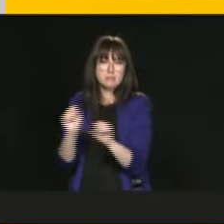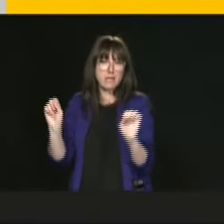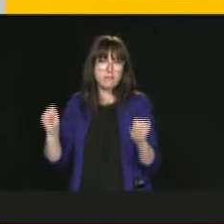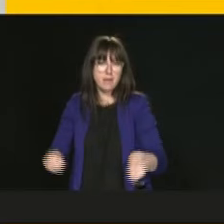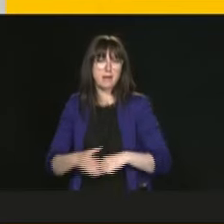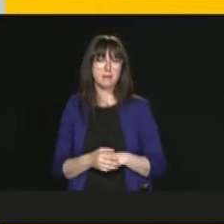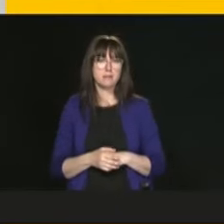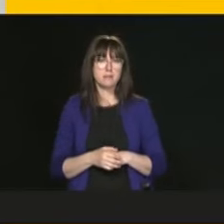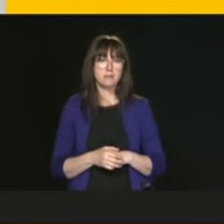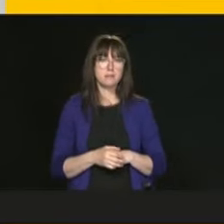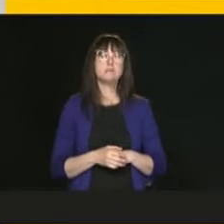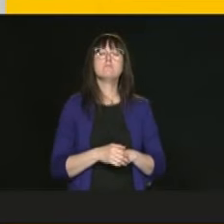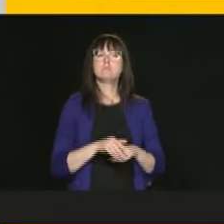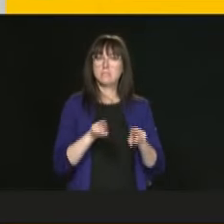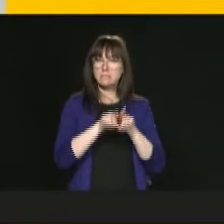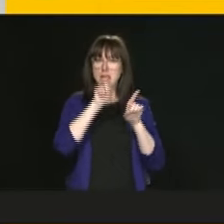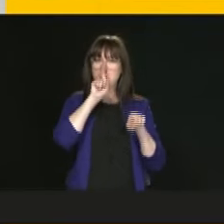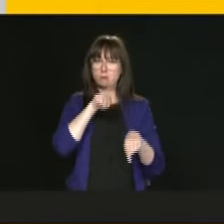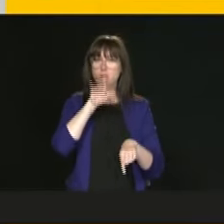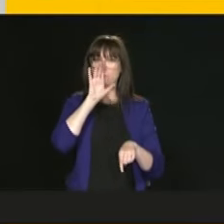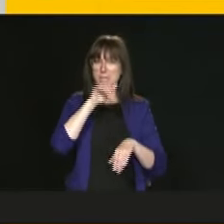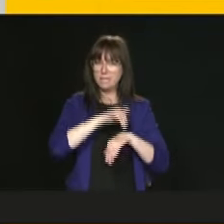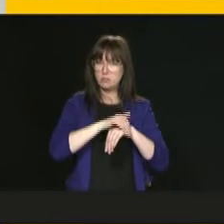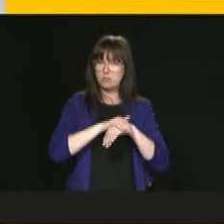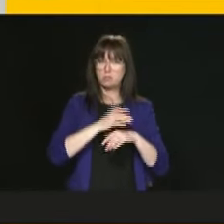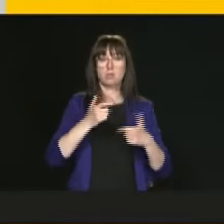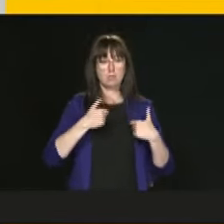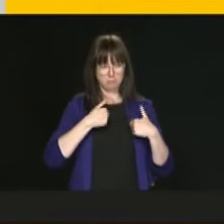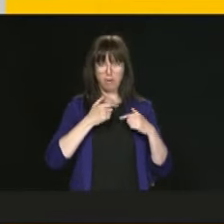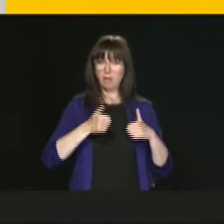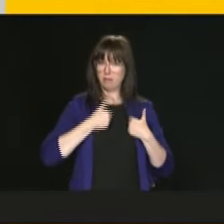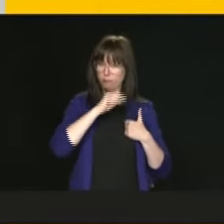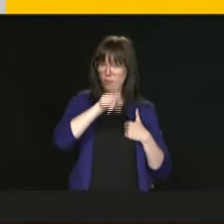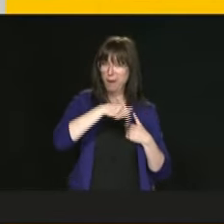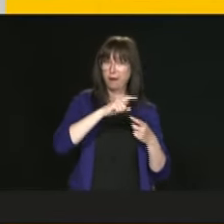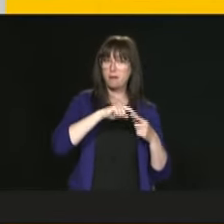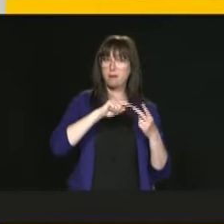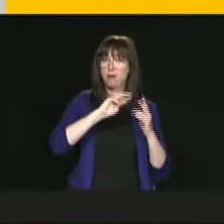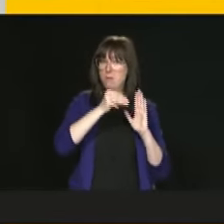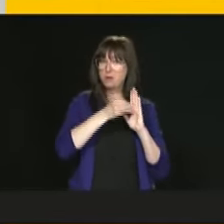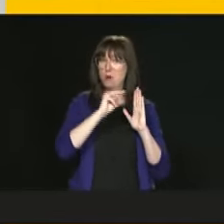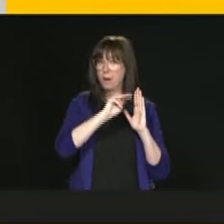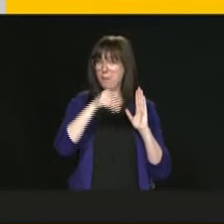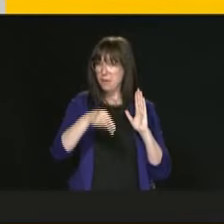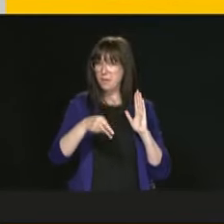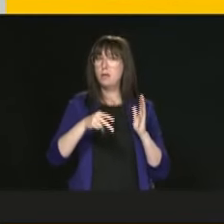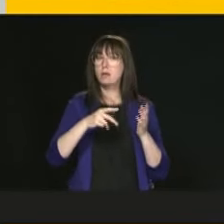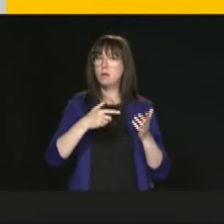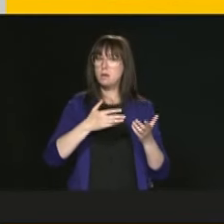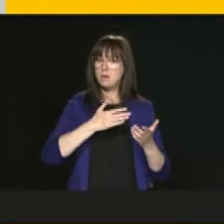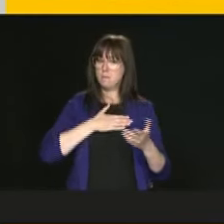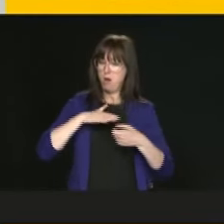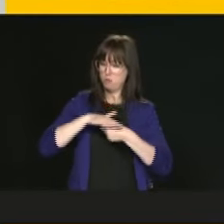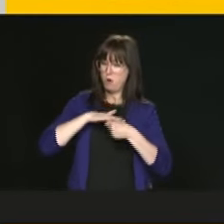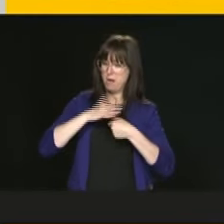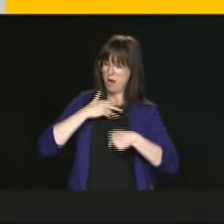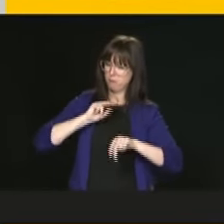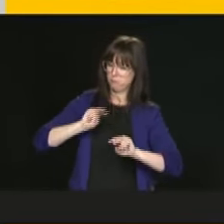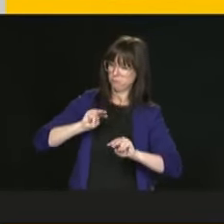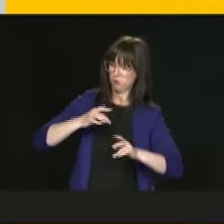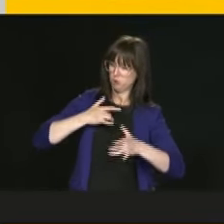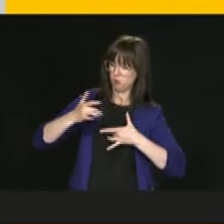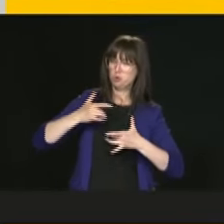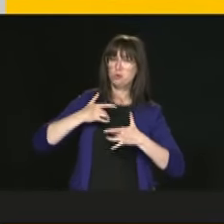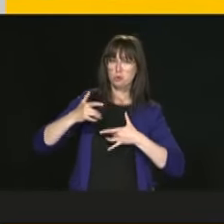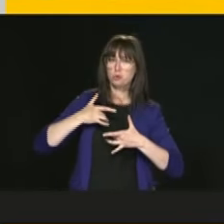as a Quebecer, as a Montreal MP, about the situation going on in my riding in the province, as I